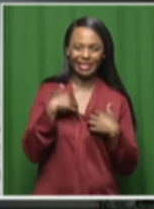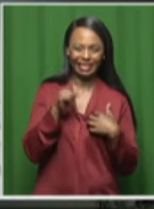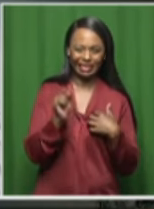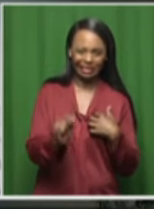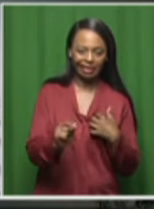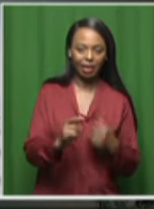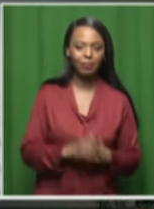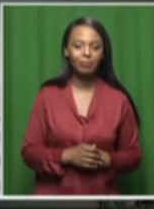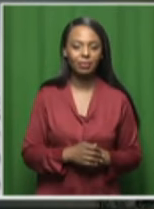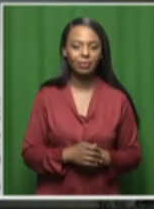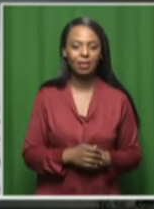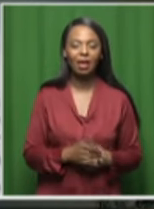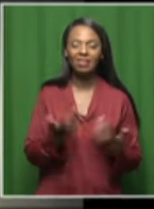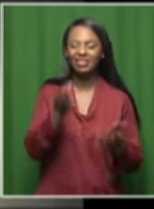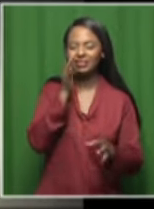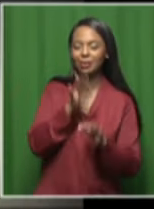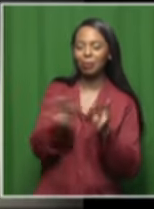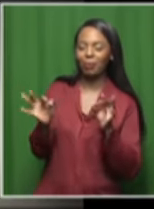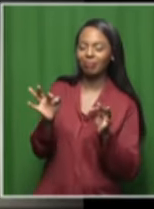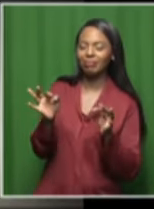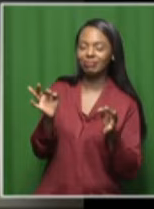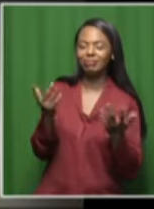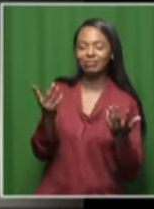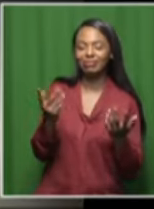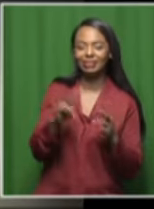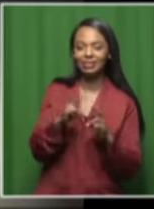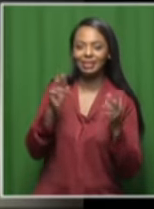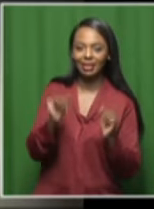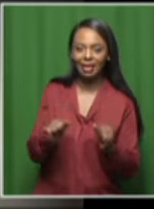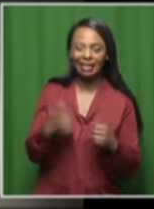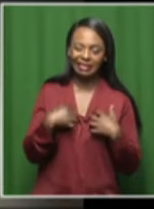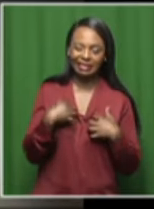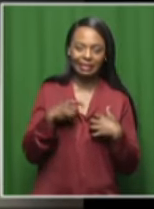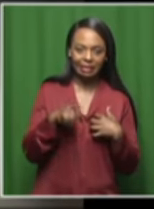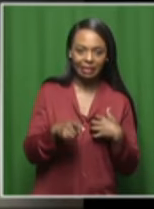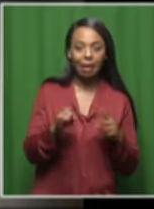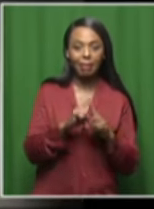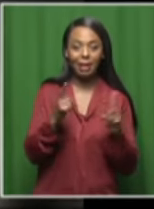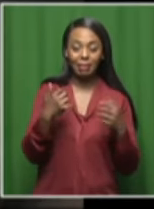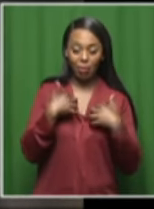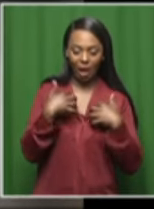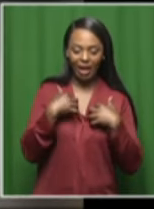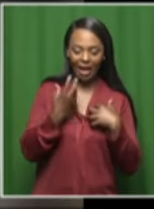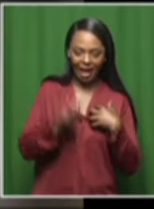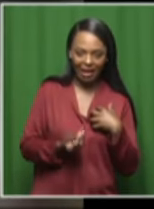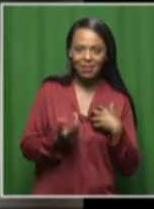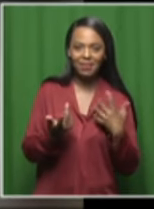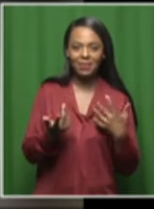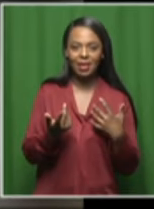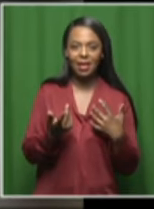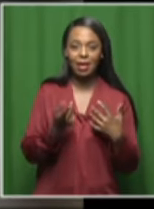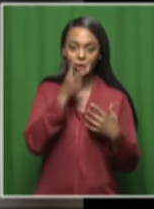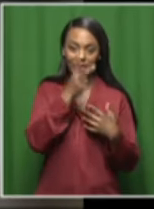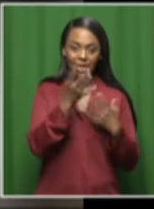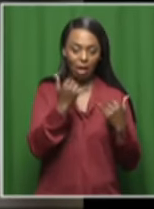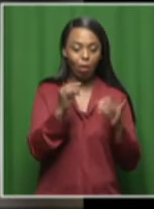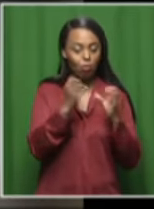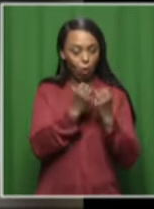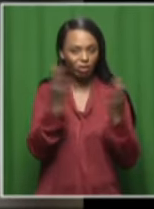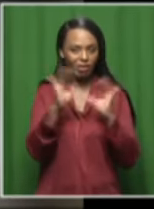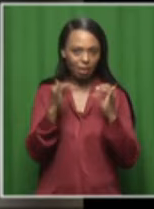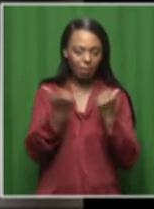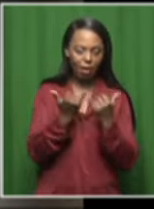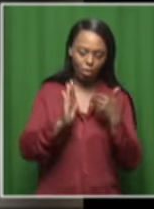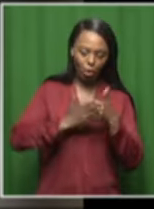Yes, yeah. That's putting it politely. Yeah. It is incredibly ambitious. I think what worries me most about that shutdown period you just spoke about